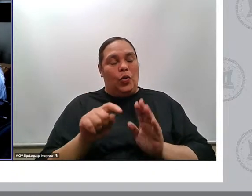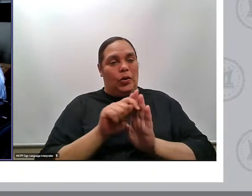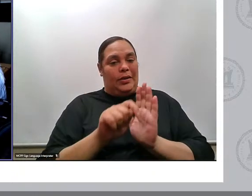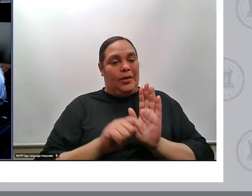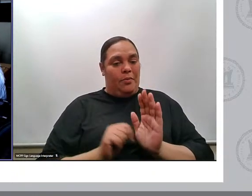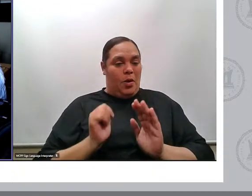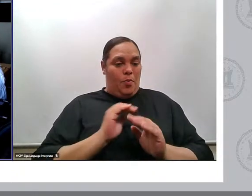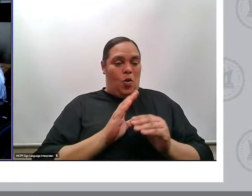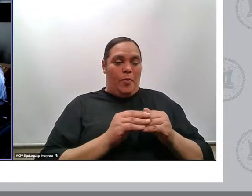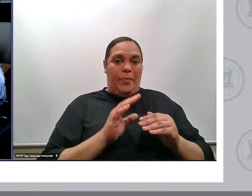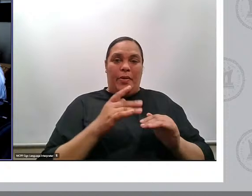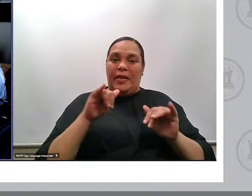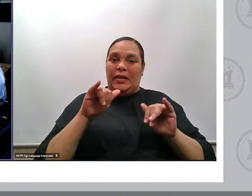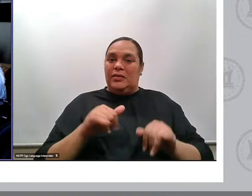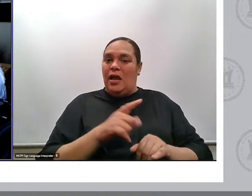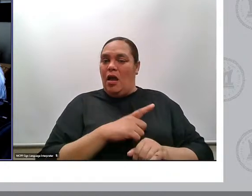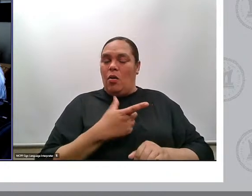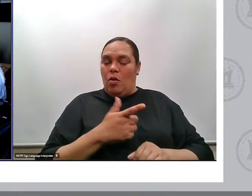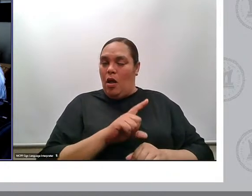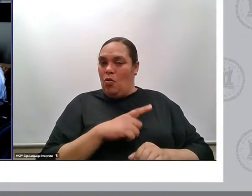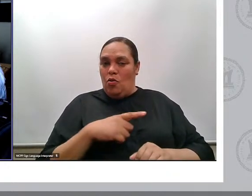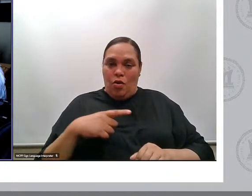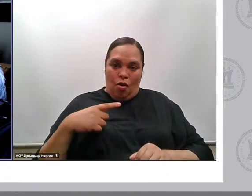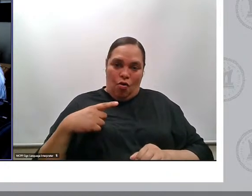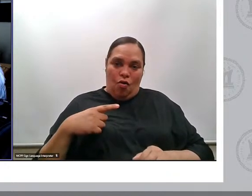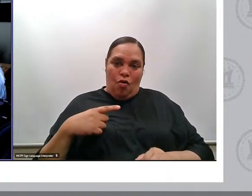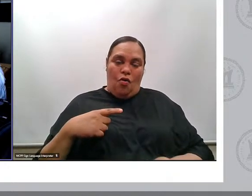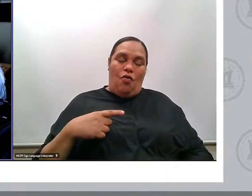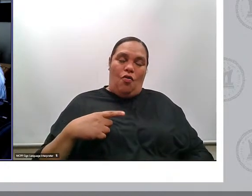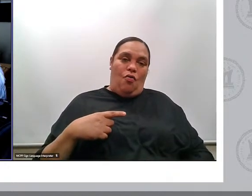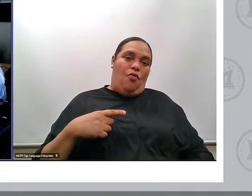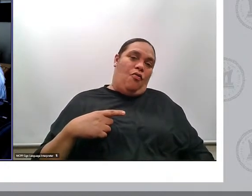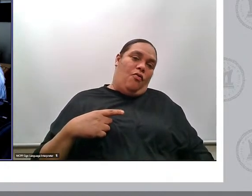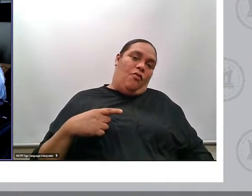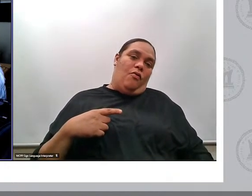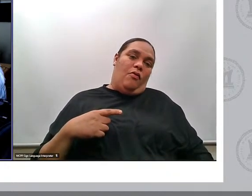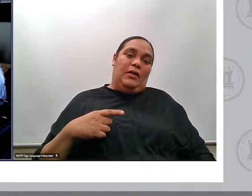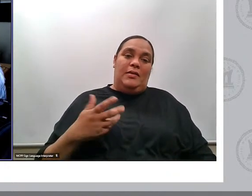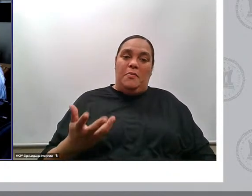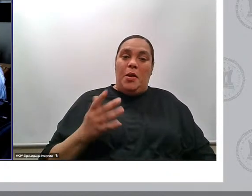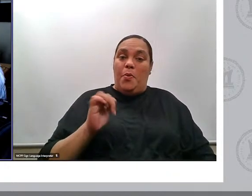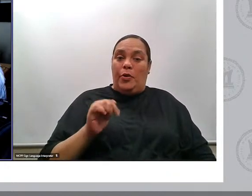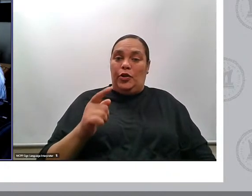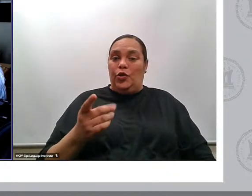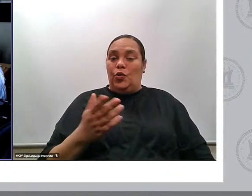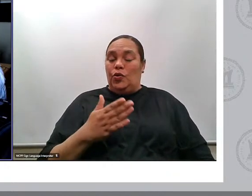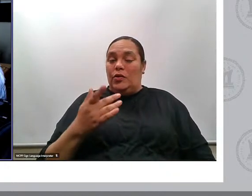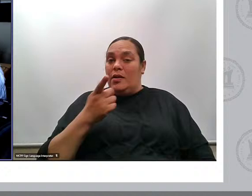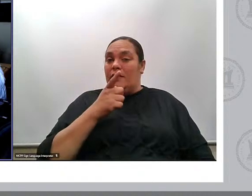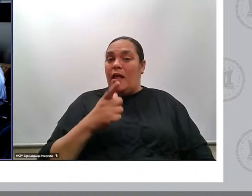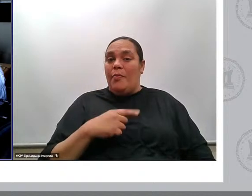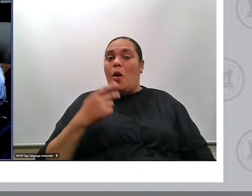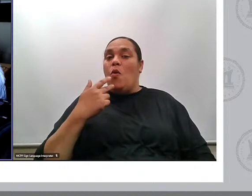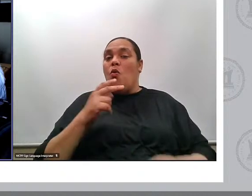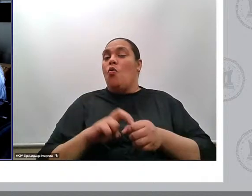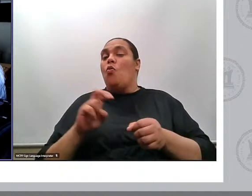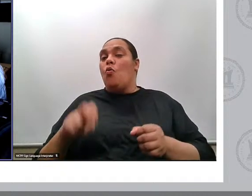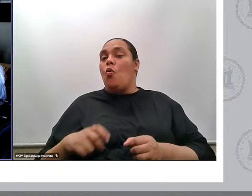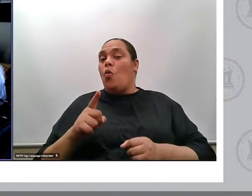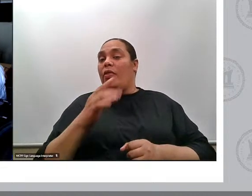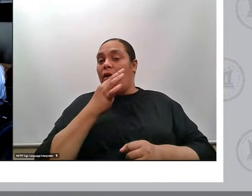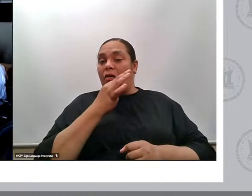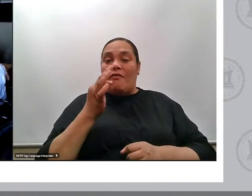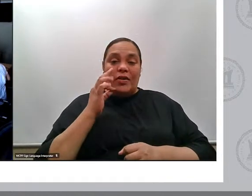board member? How long do they serve for? And is it possible for you to share who is stepping down, or is that